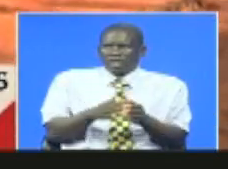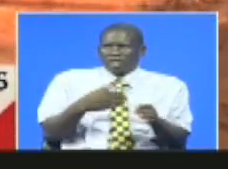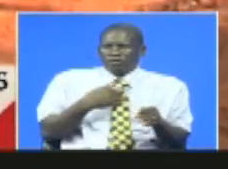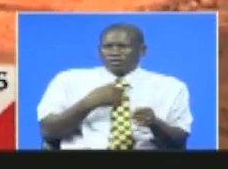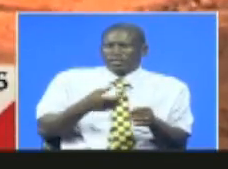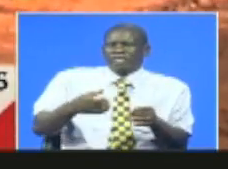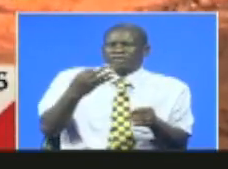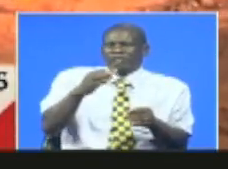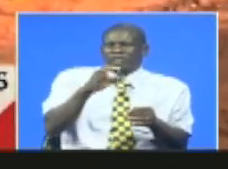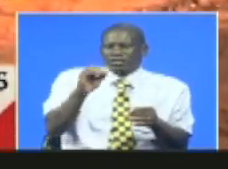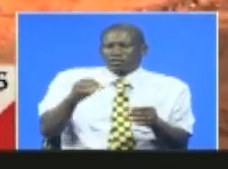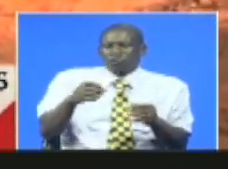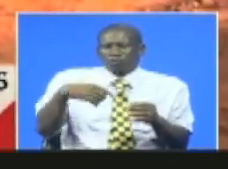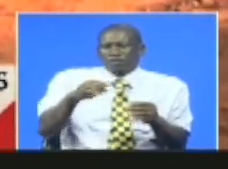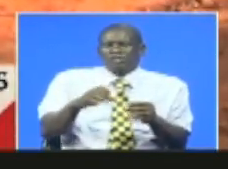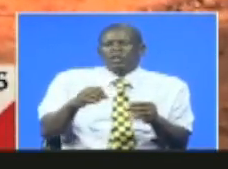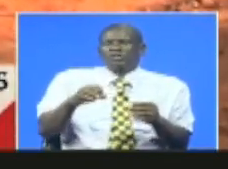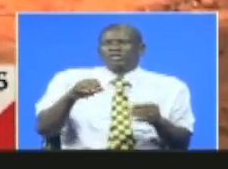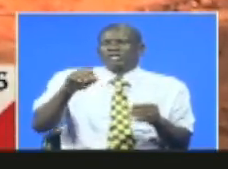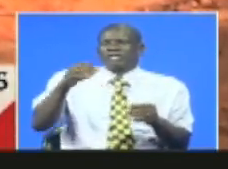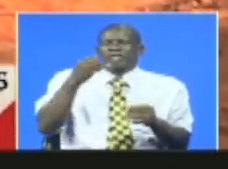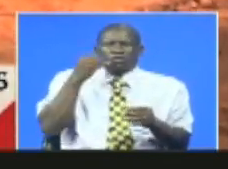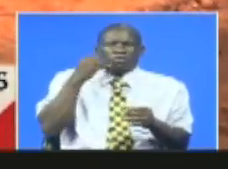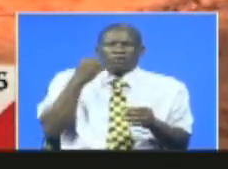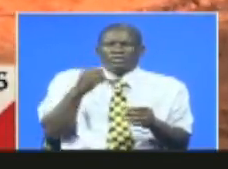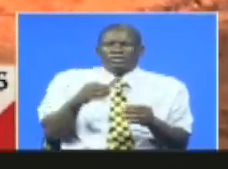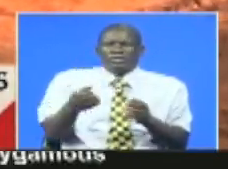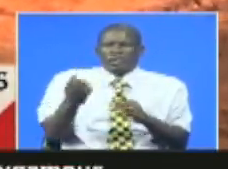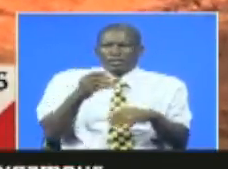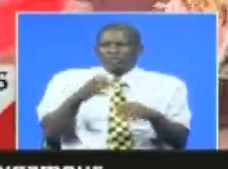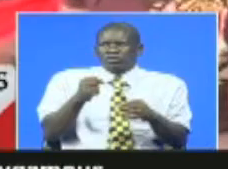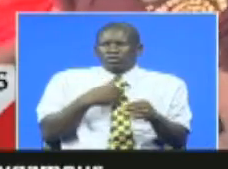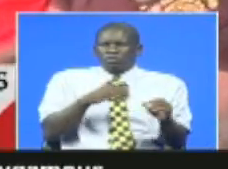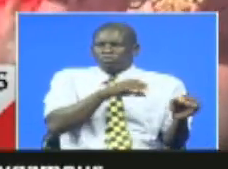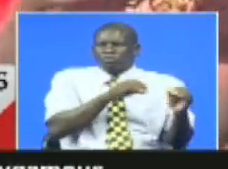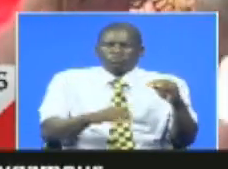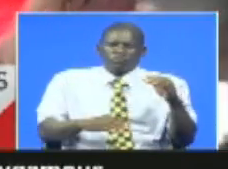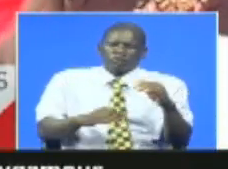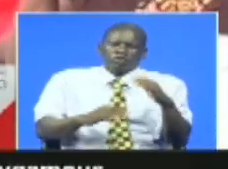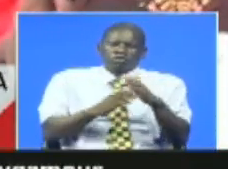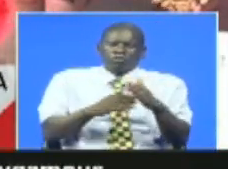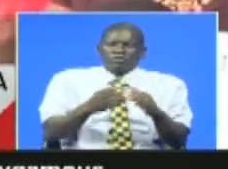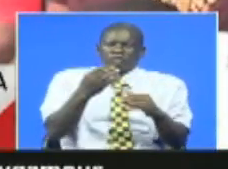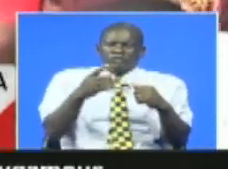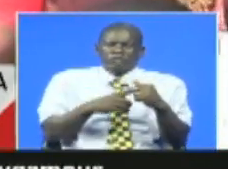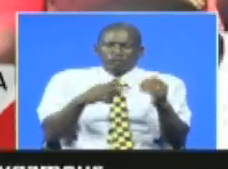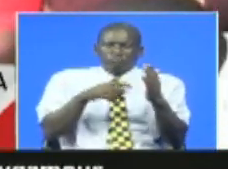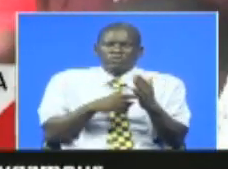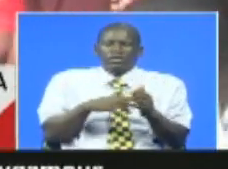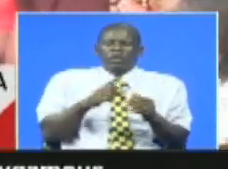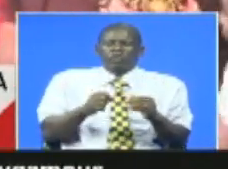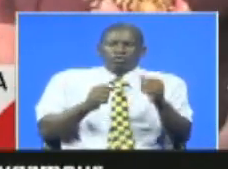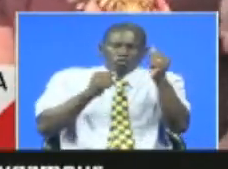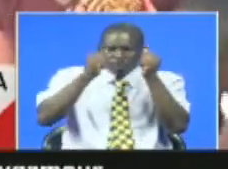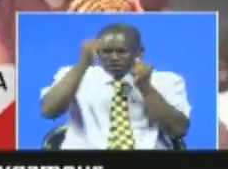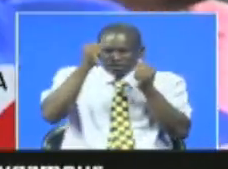over Nakumat FC in round 2, which sees them move to second in the table on 6 points. They face Ulinzi Stars on